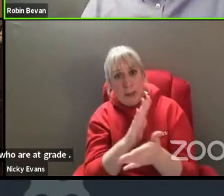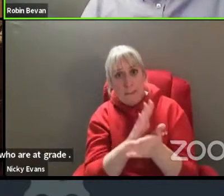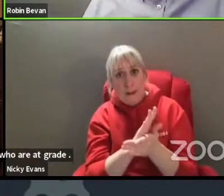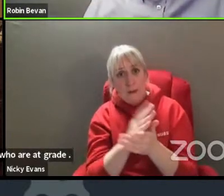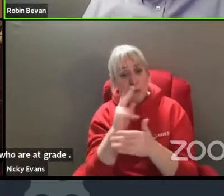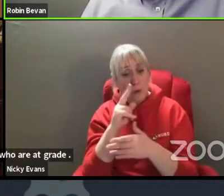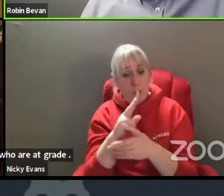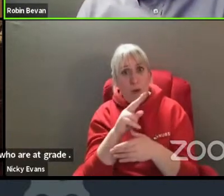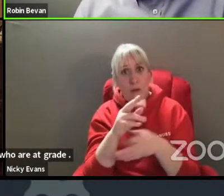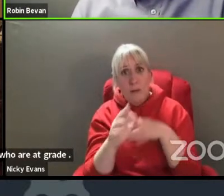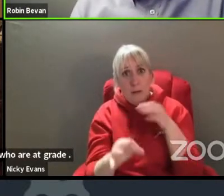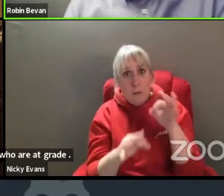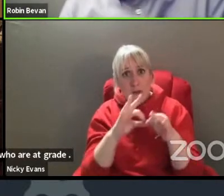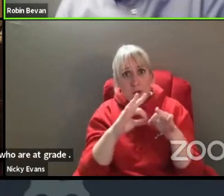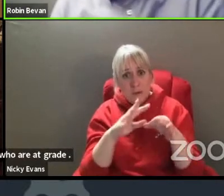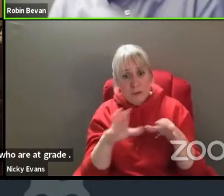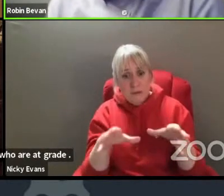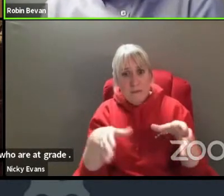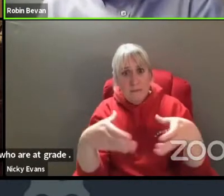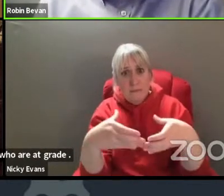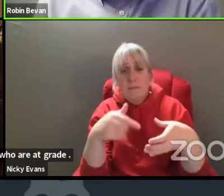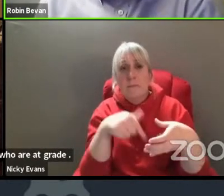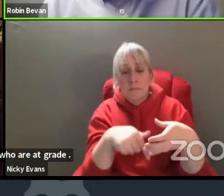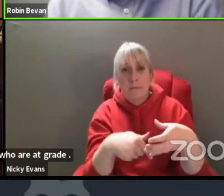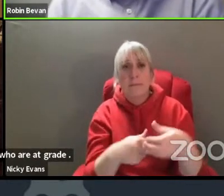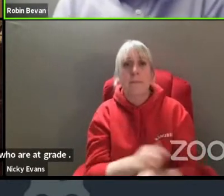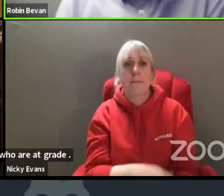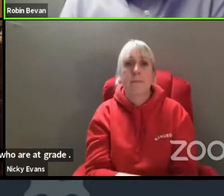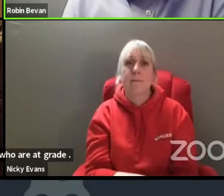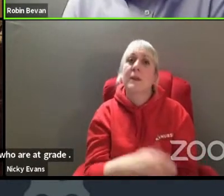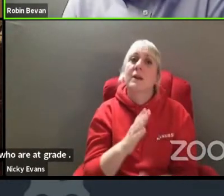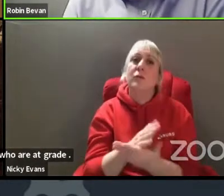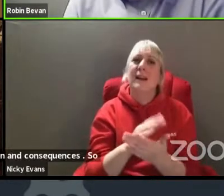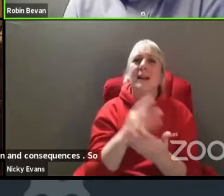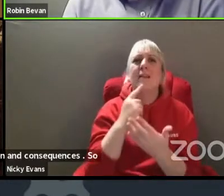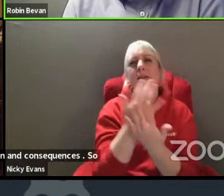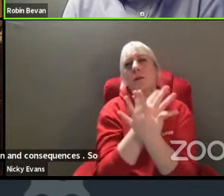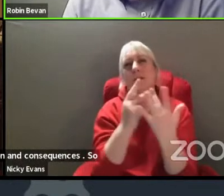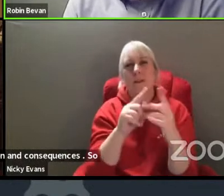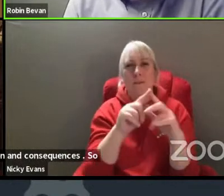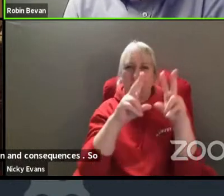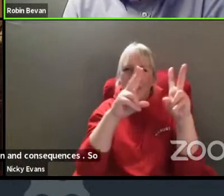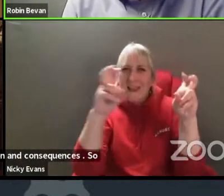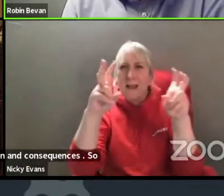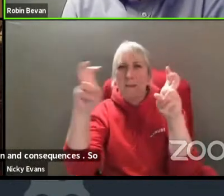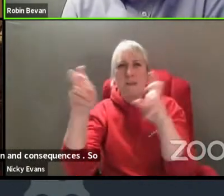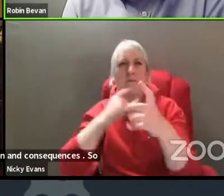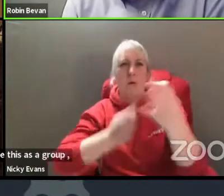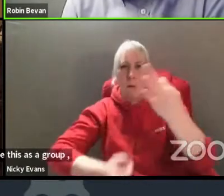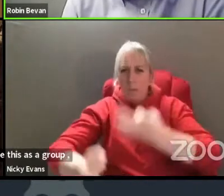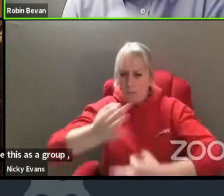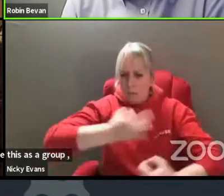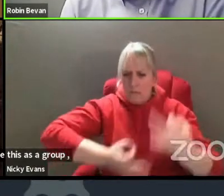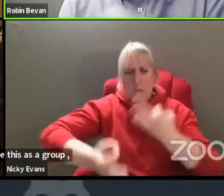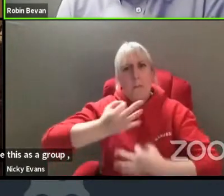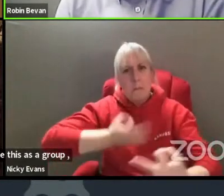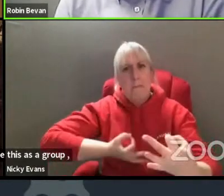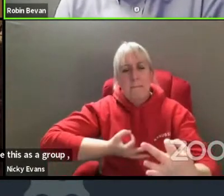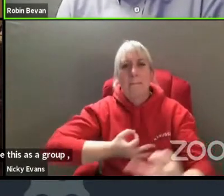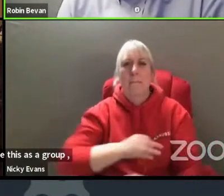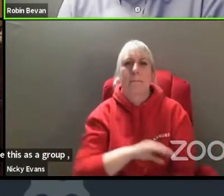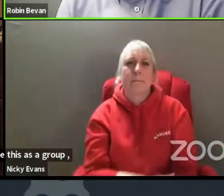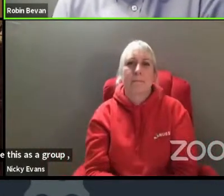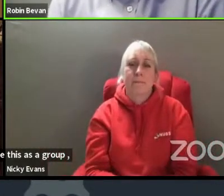they're illustrative, and it may be that as we go through them, it's the themes that emerge that are more important than perhaps the individual details.